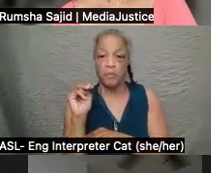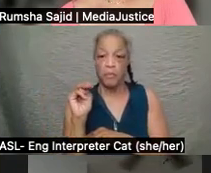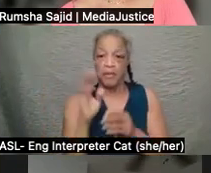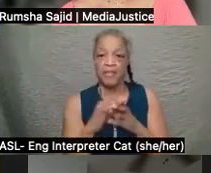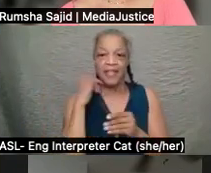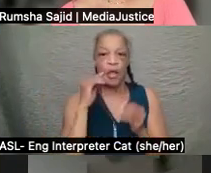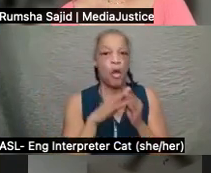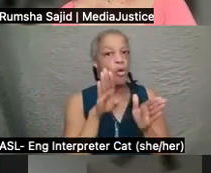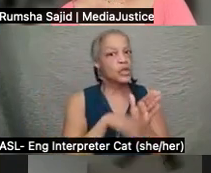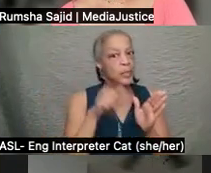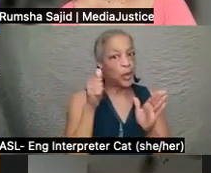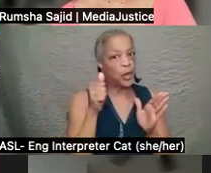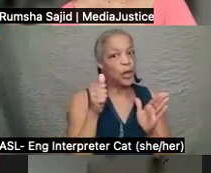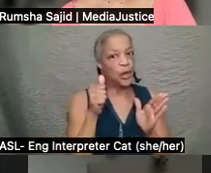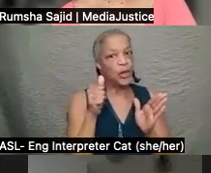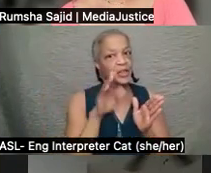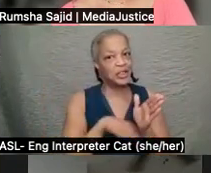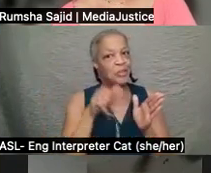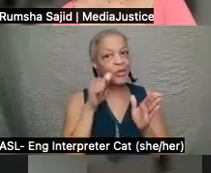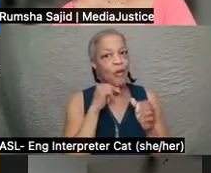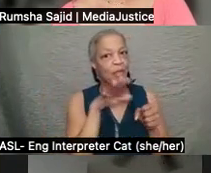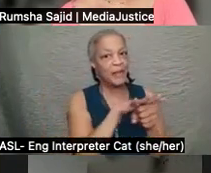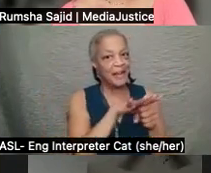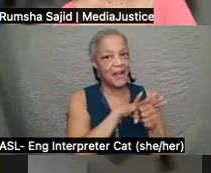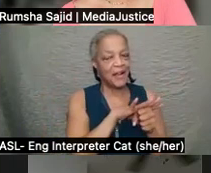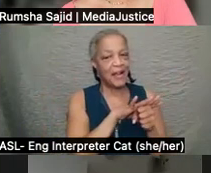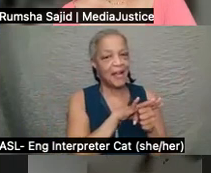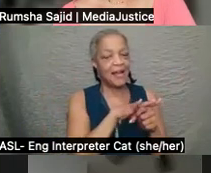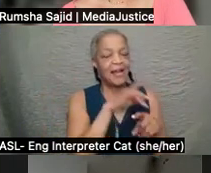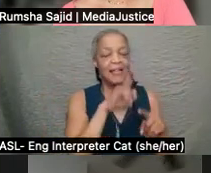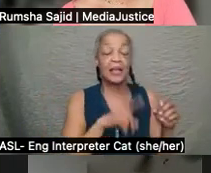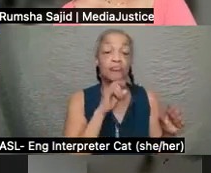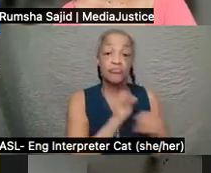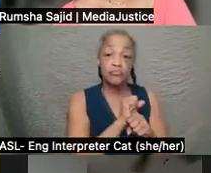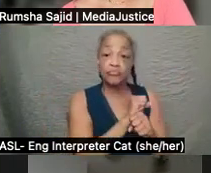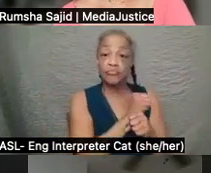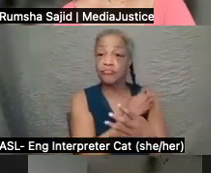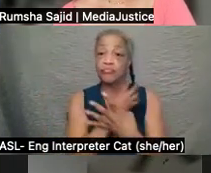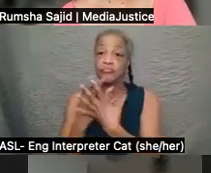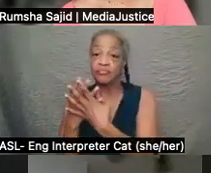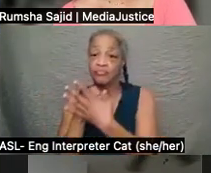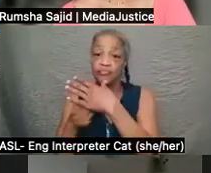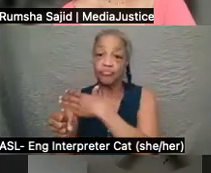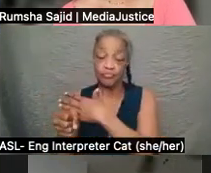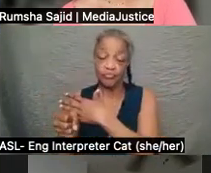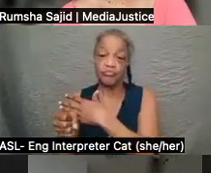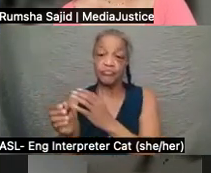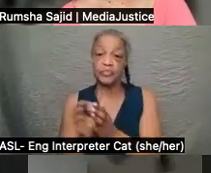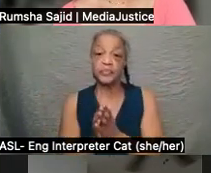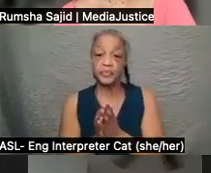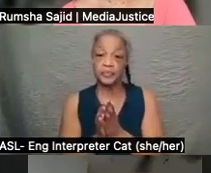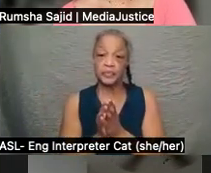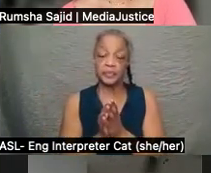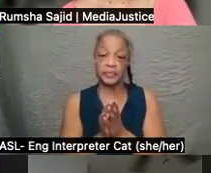cheaper for that jurisdiction than the cost of actually housing someone. I think